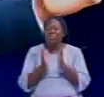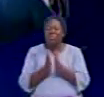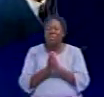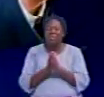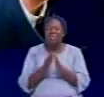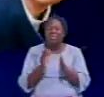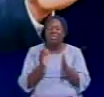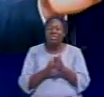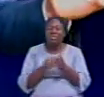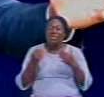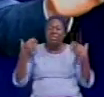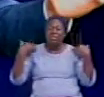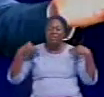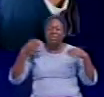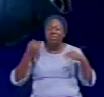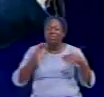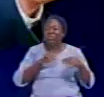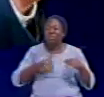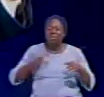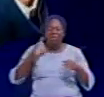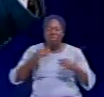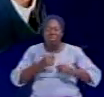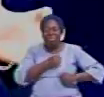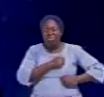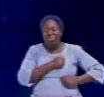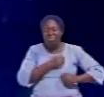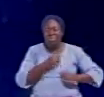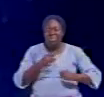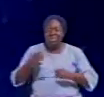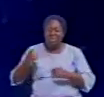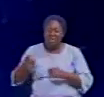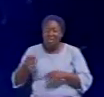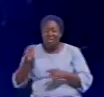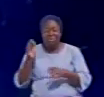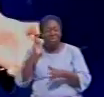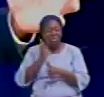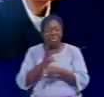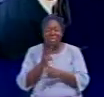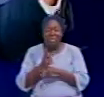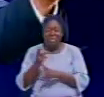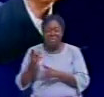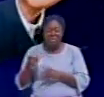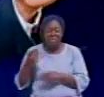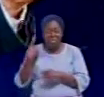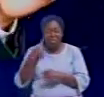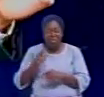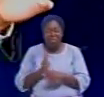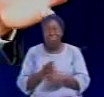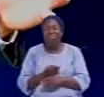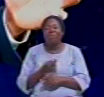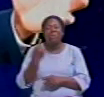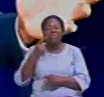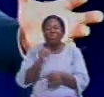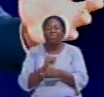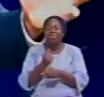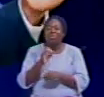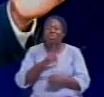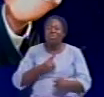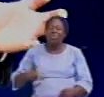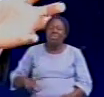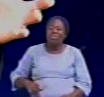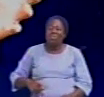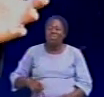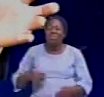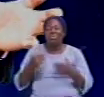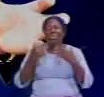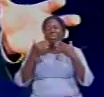God will lift him up, will protect him, will preserve him for us, and preserve him for the work of God. Just